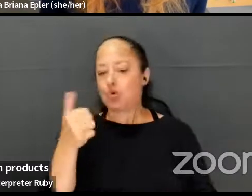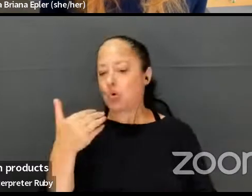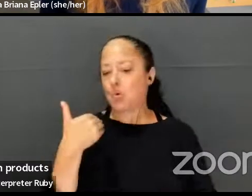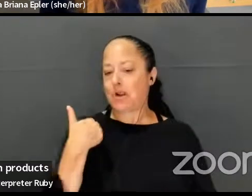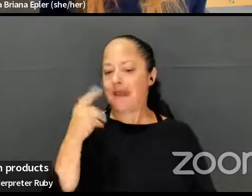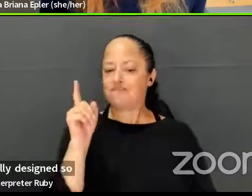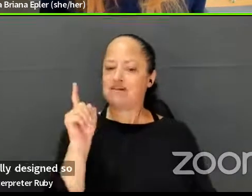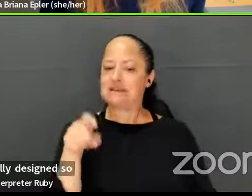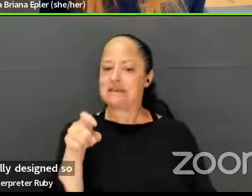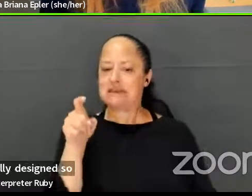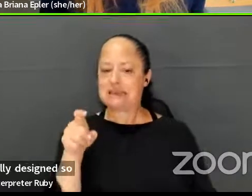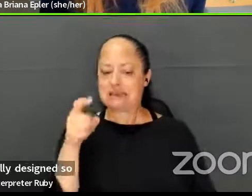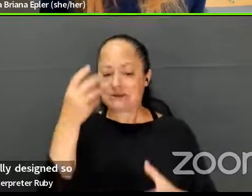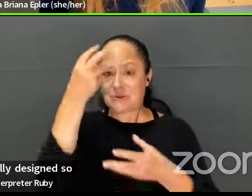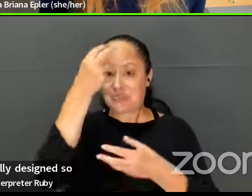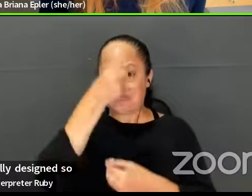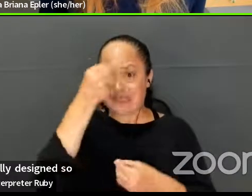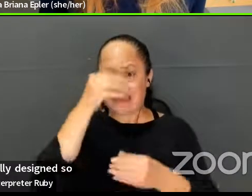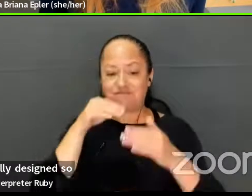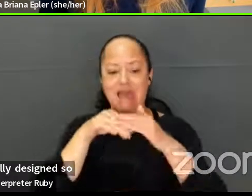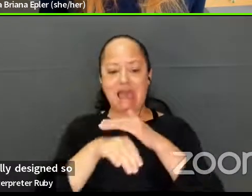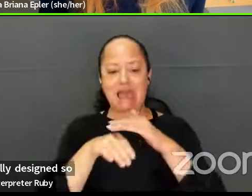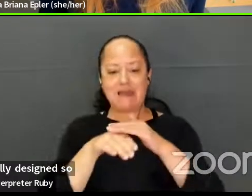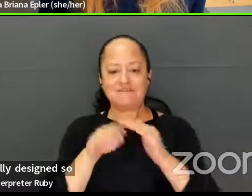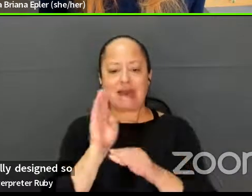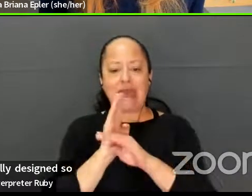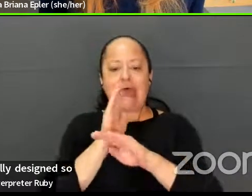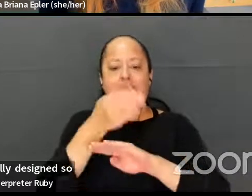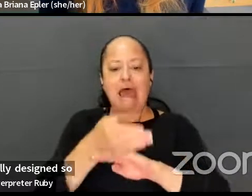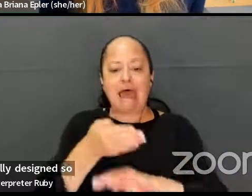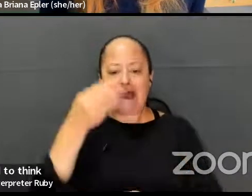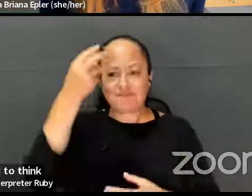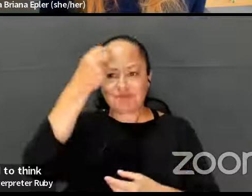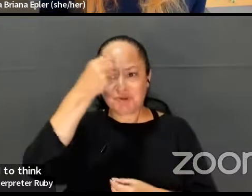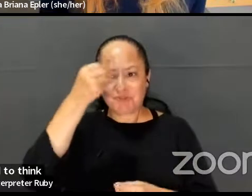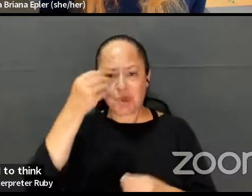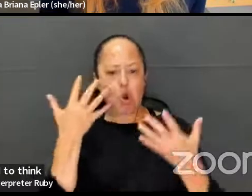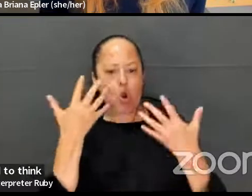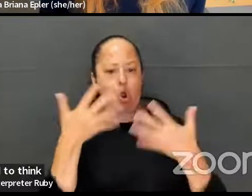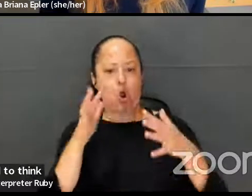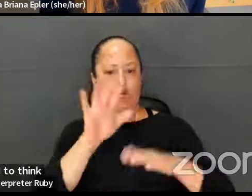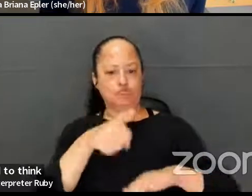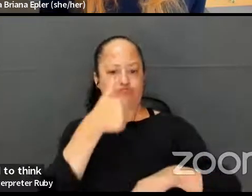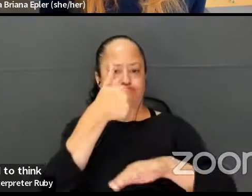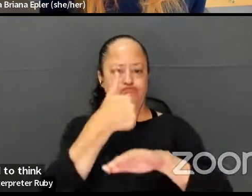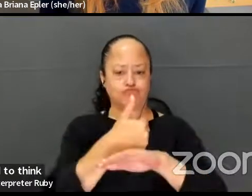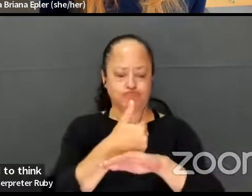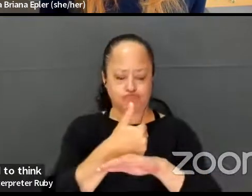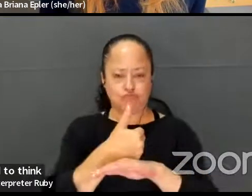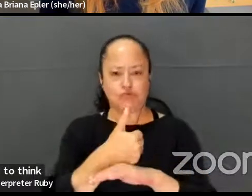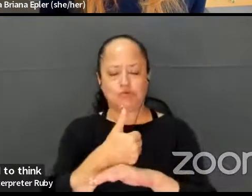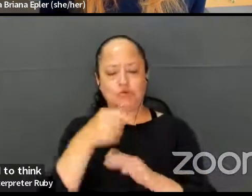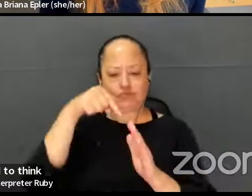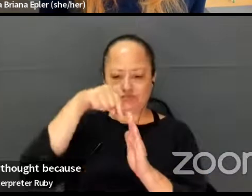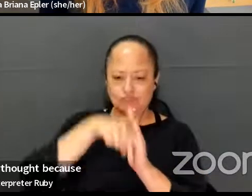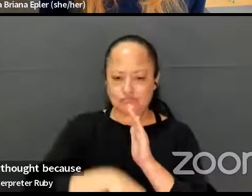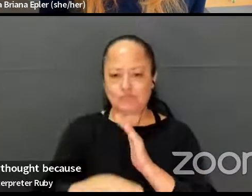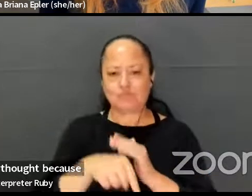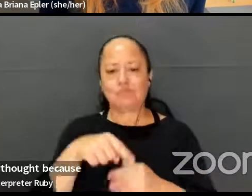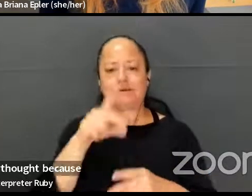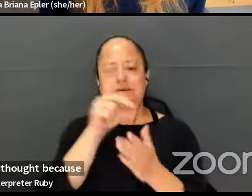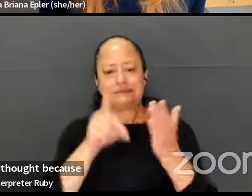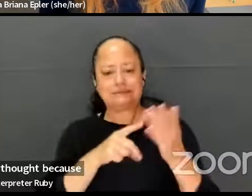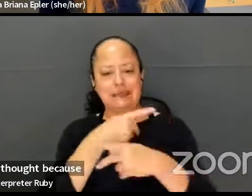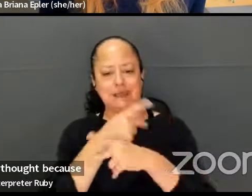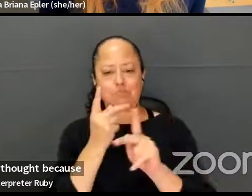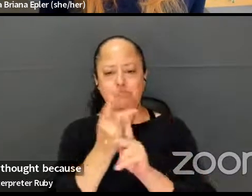need to think about accessibility as an afterthought, because it is already intrinsic to the way that we design our products and our